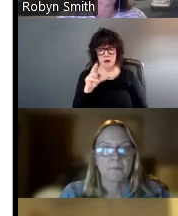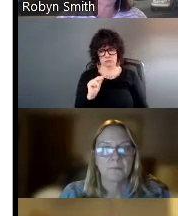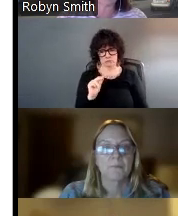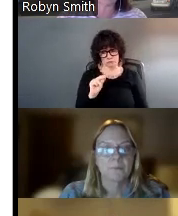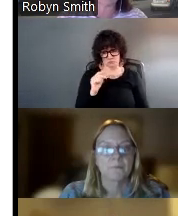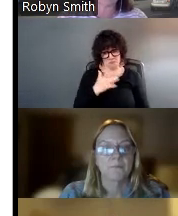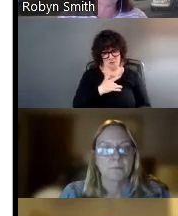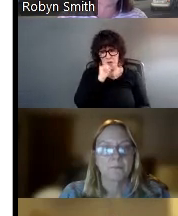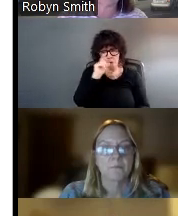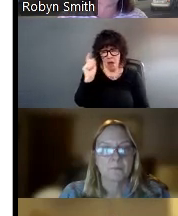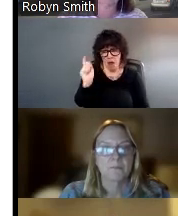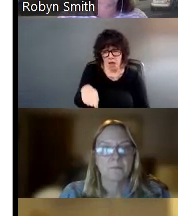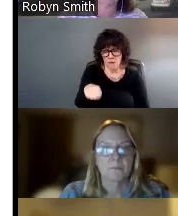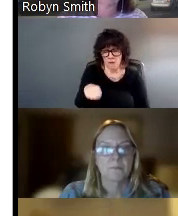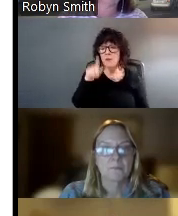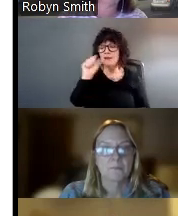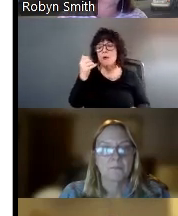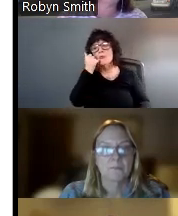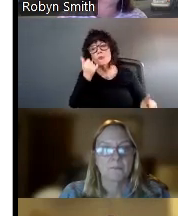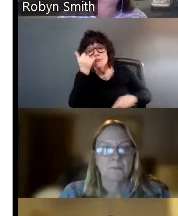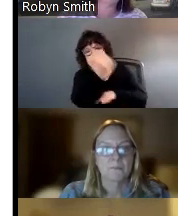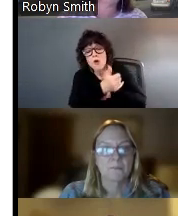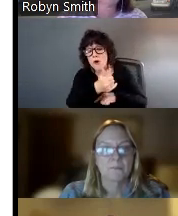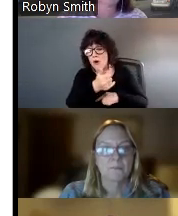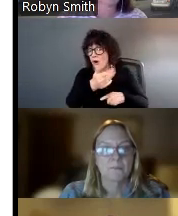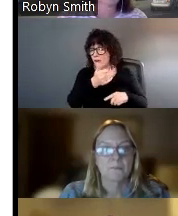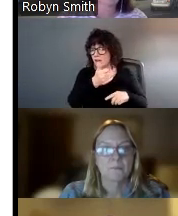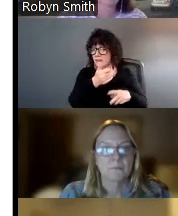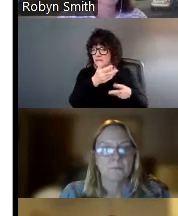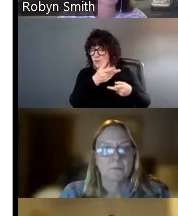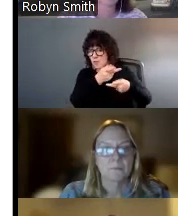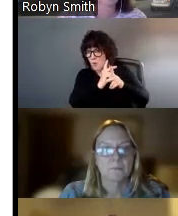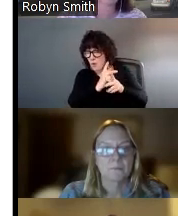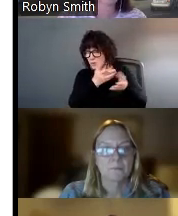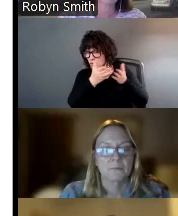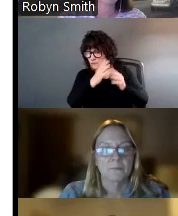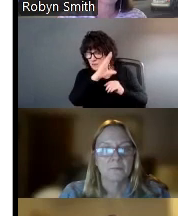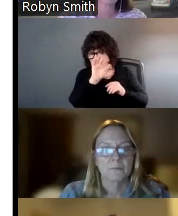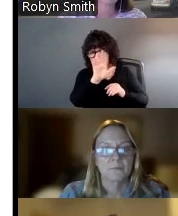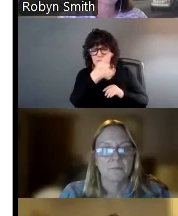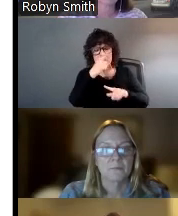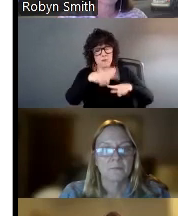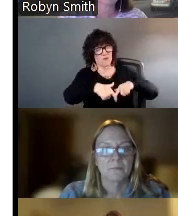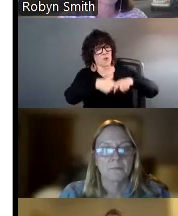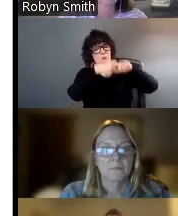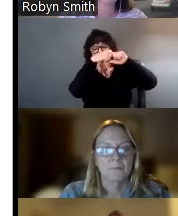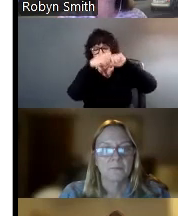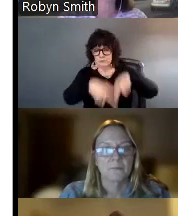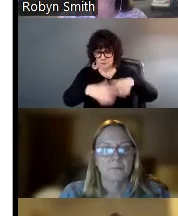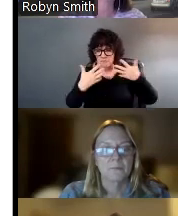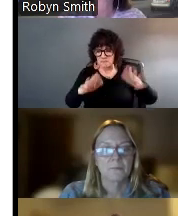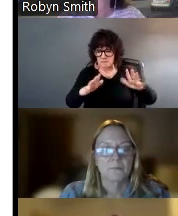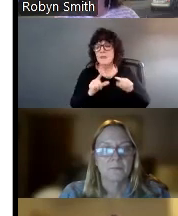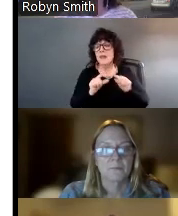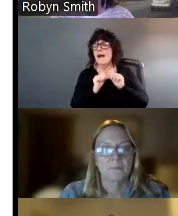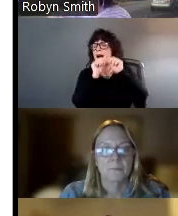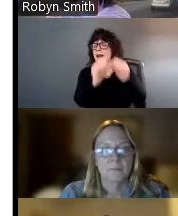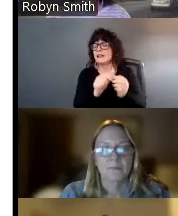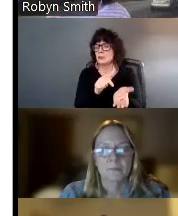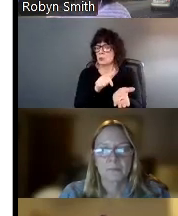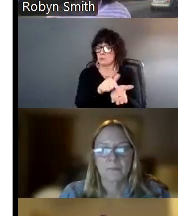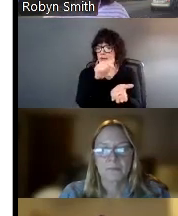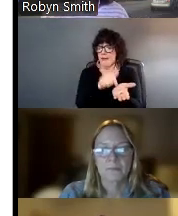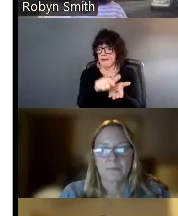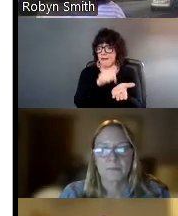about capitalization. From what I understand, I don't believe the interest is capitalized Okay. during the